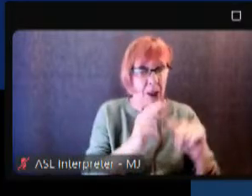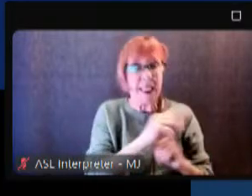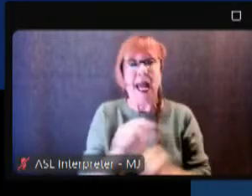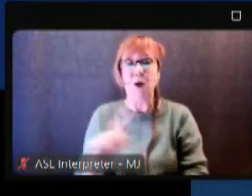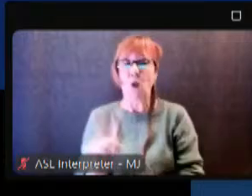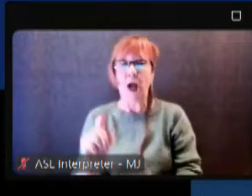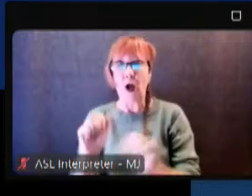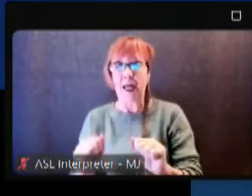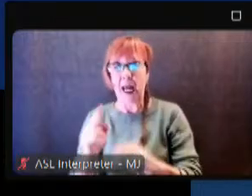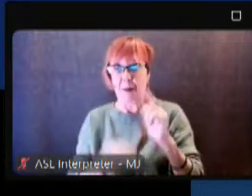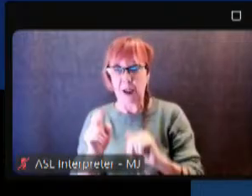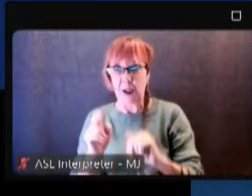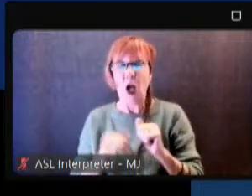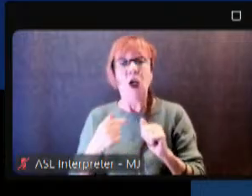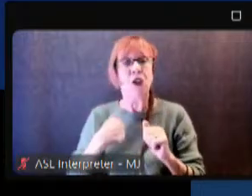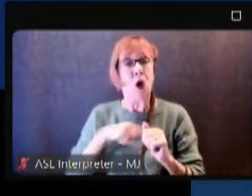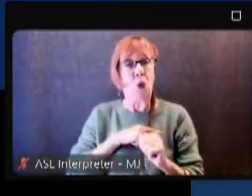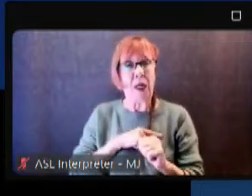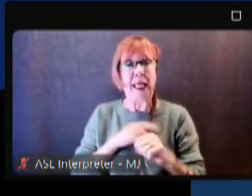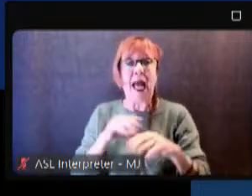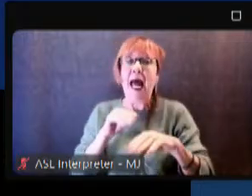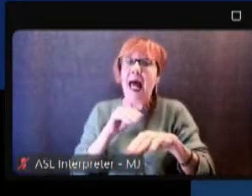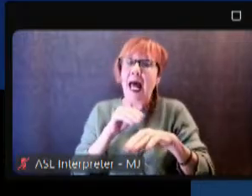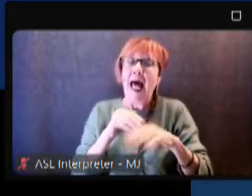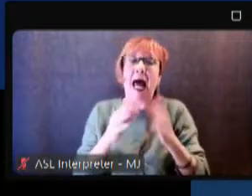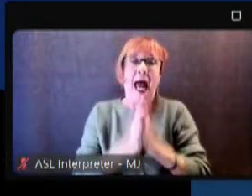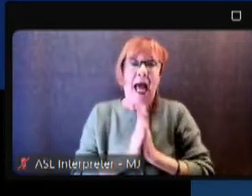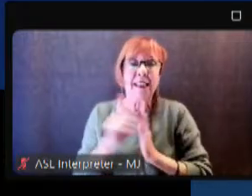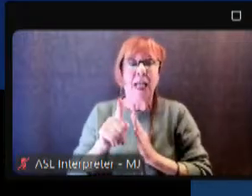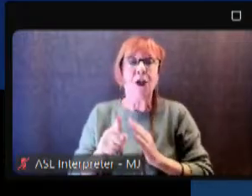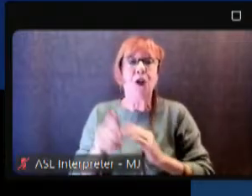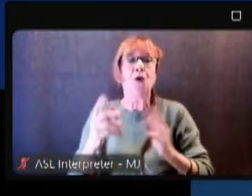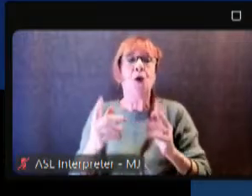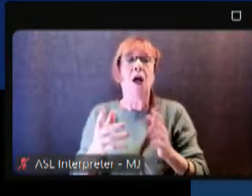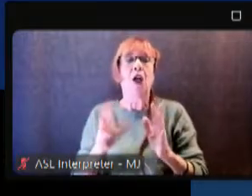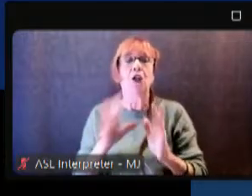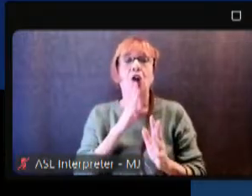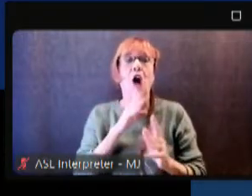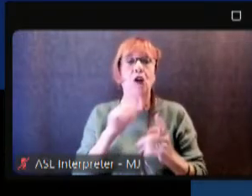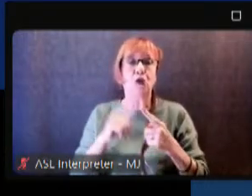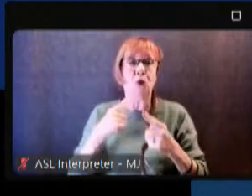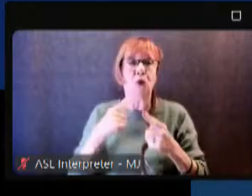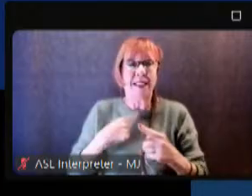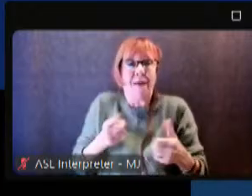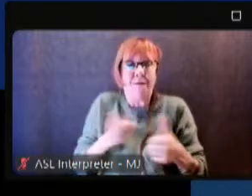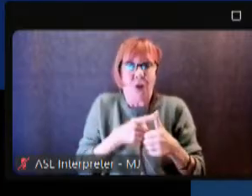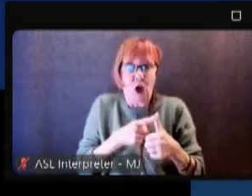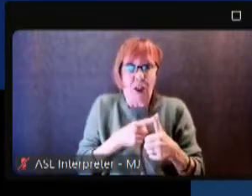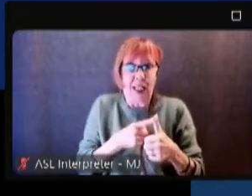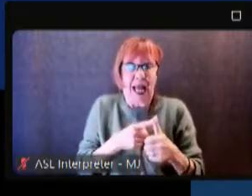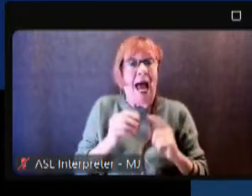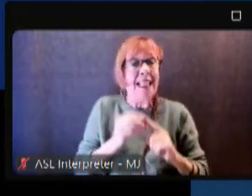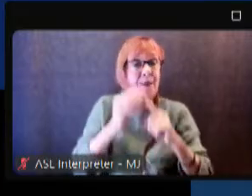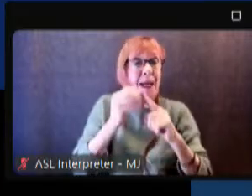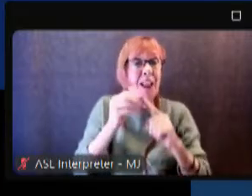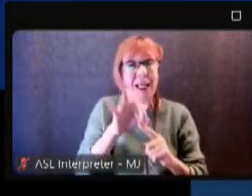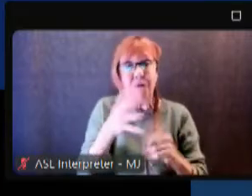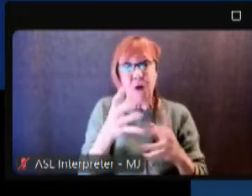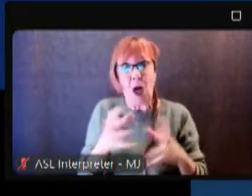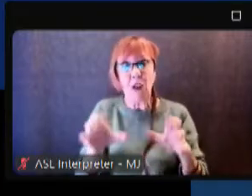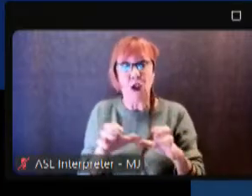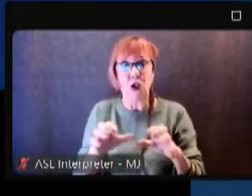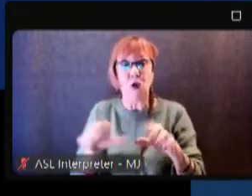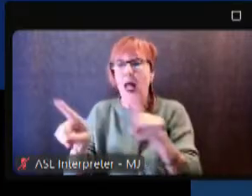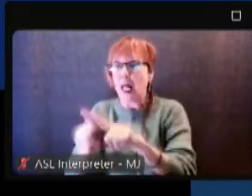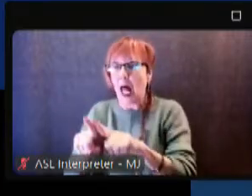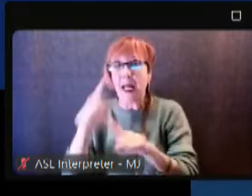you to consult with us first, especially if you're looking for a like-for-like rebuild project. A like-for-like rebuild project